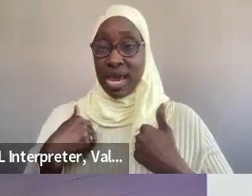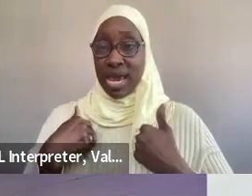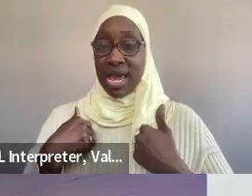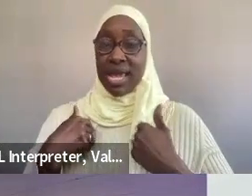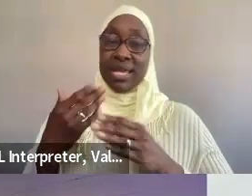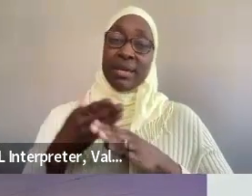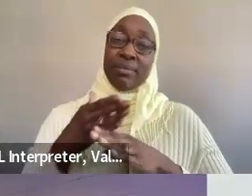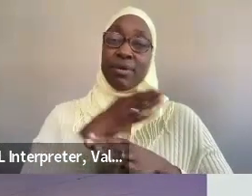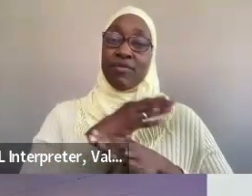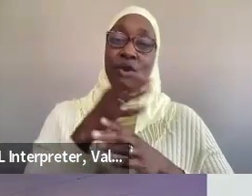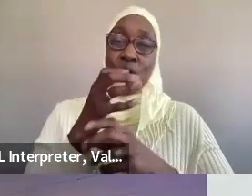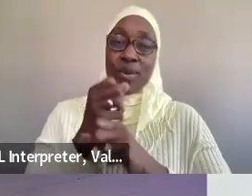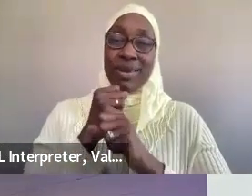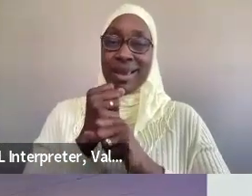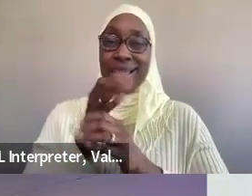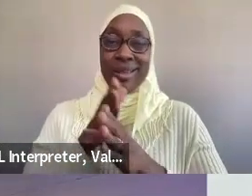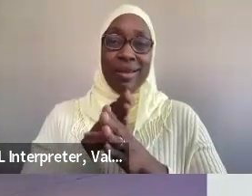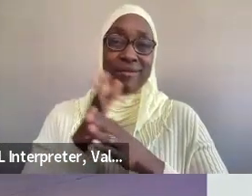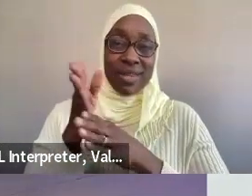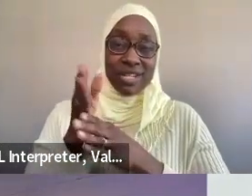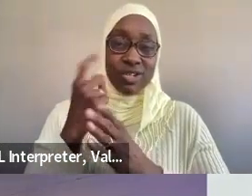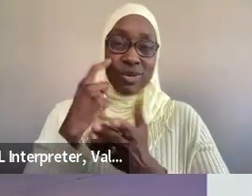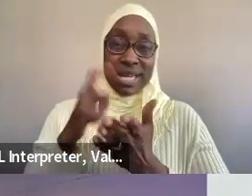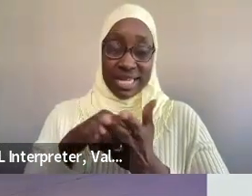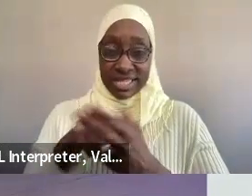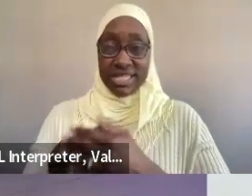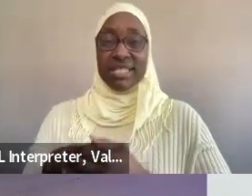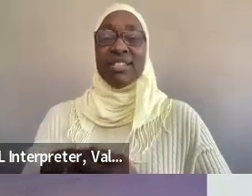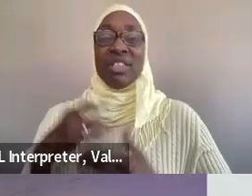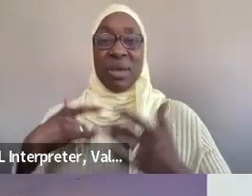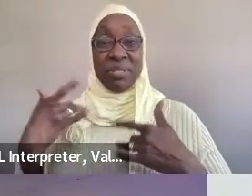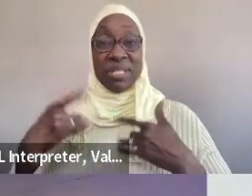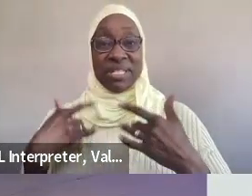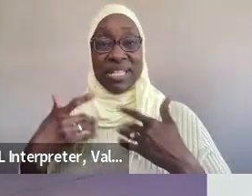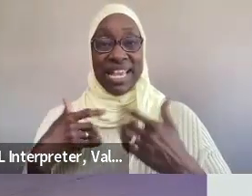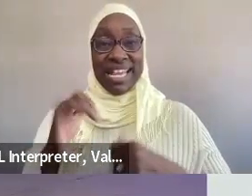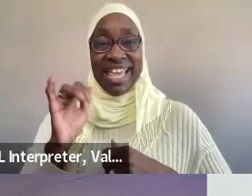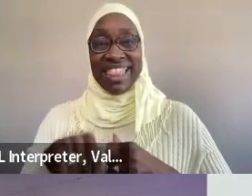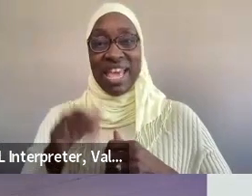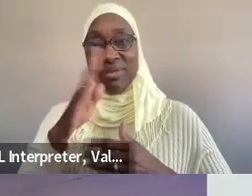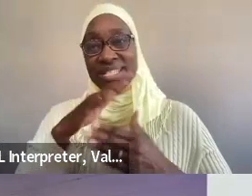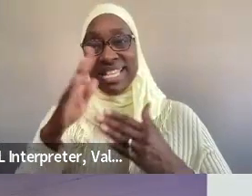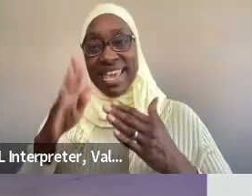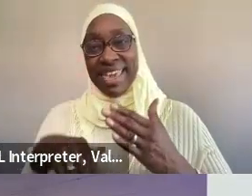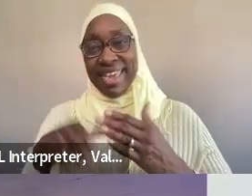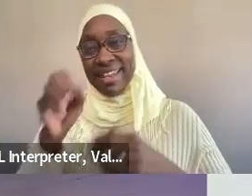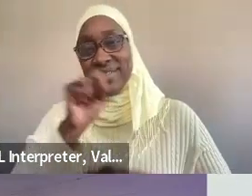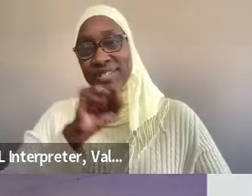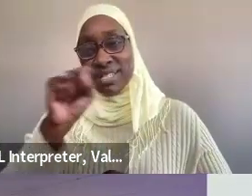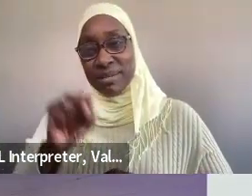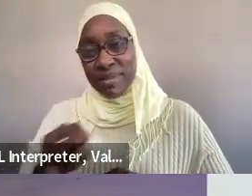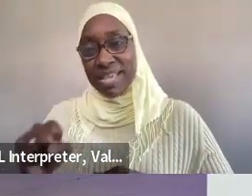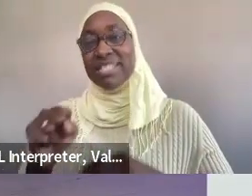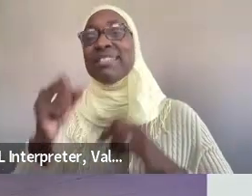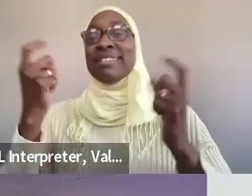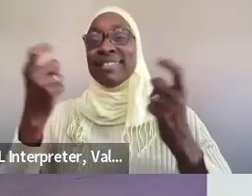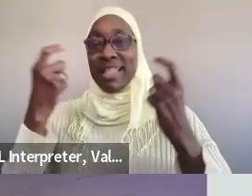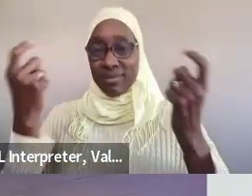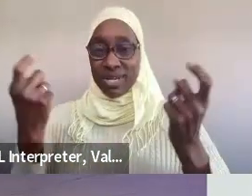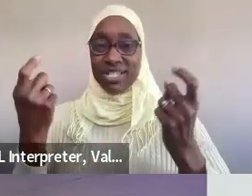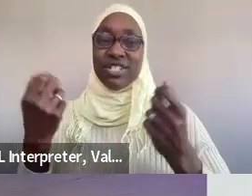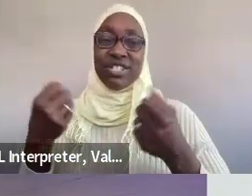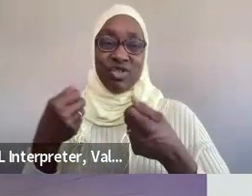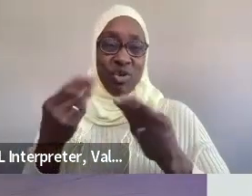received official recognition, which was very exciting. And that was an end of semester celebration. So there's a couple of students that